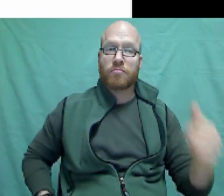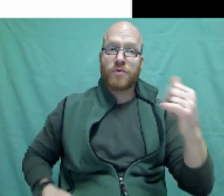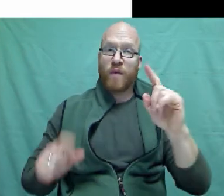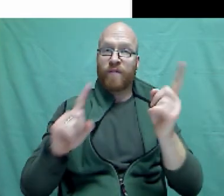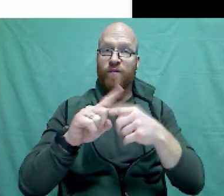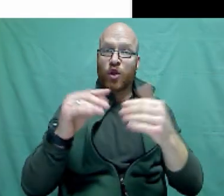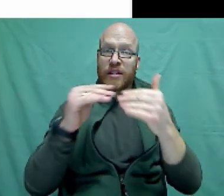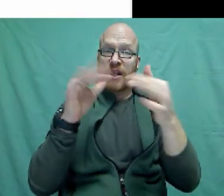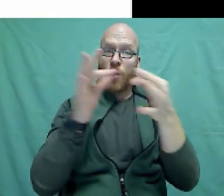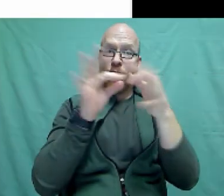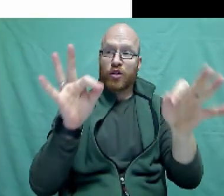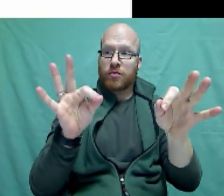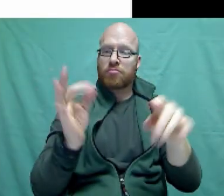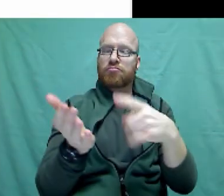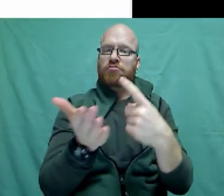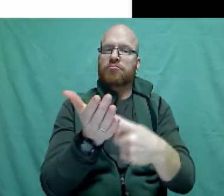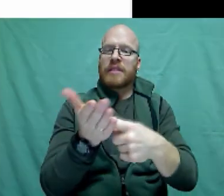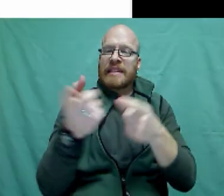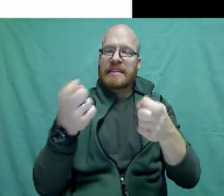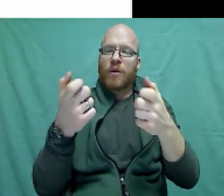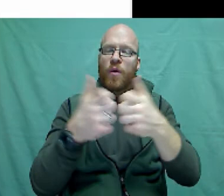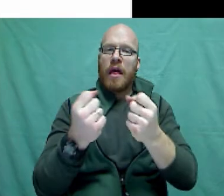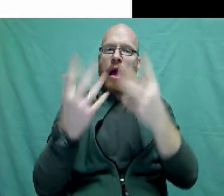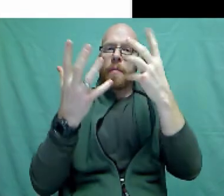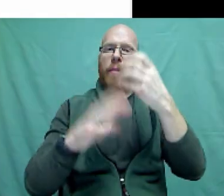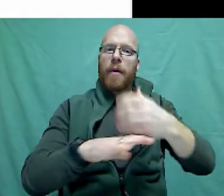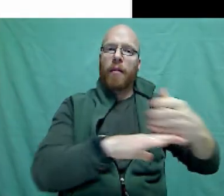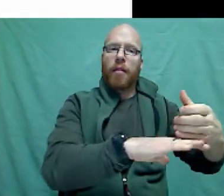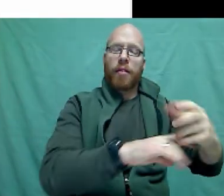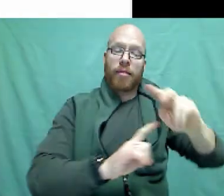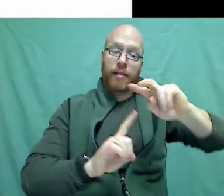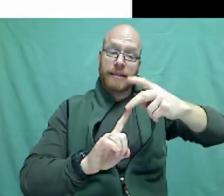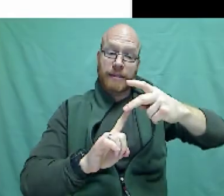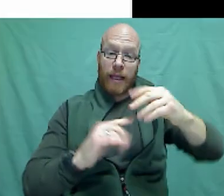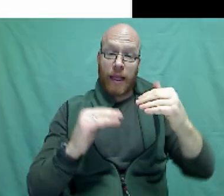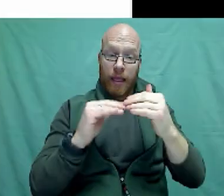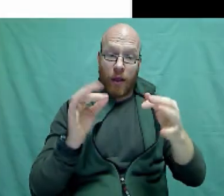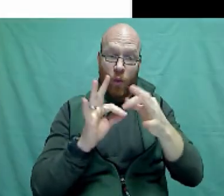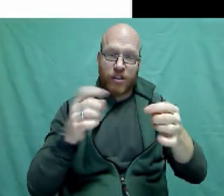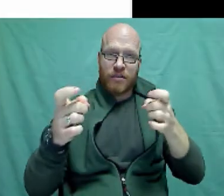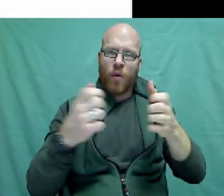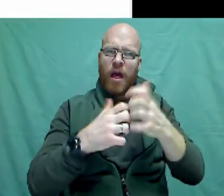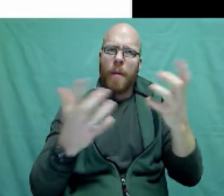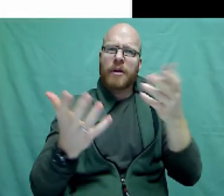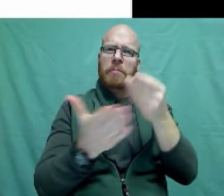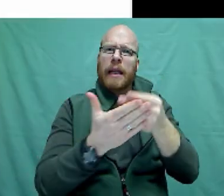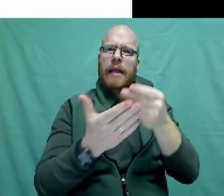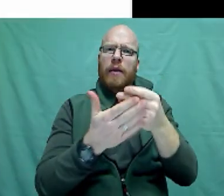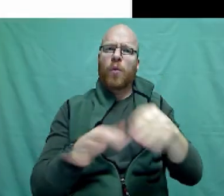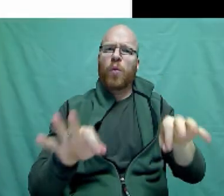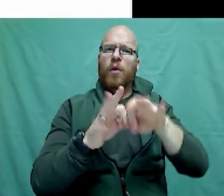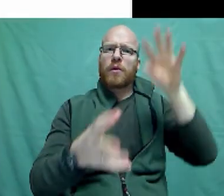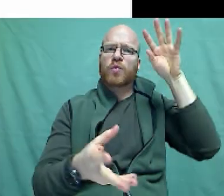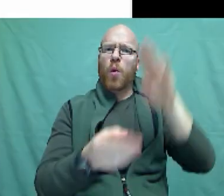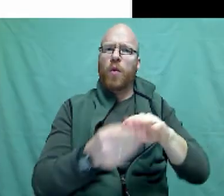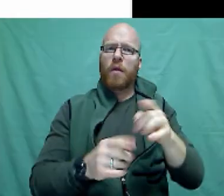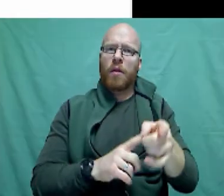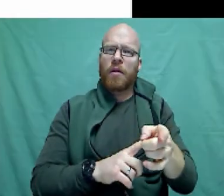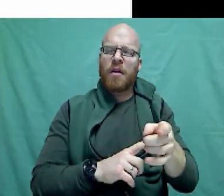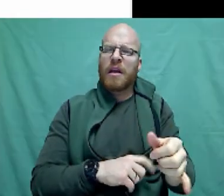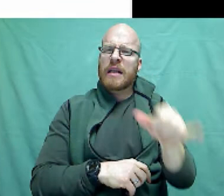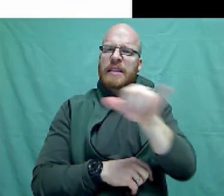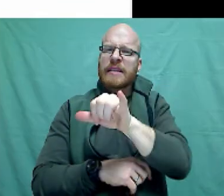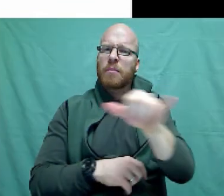So now, our first equation, we're dealing with how many bottles there are. The second equation is dealing with how much the bottles are worth, all the